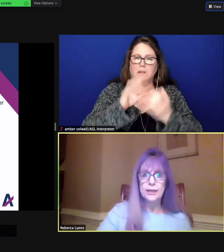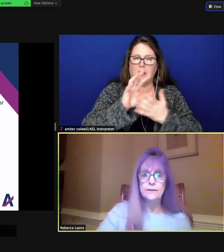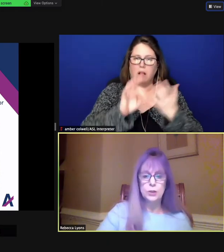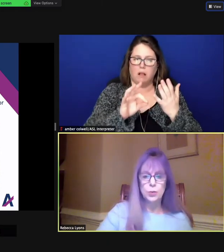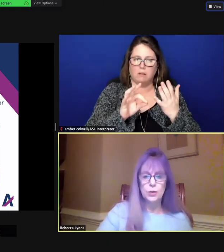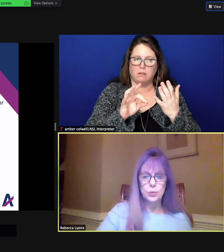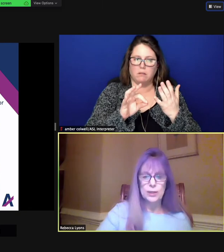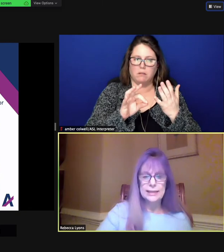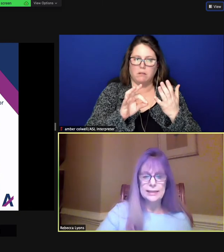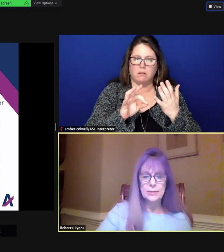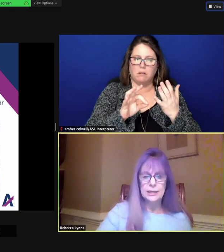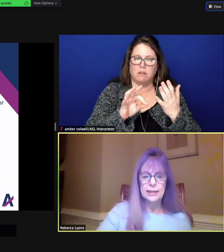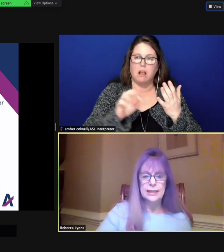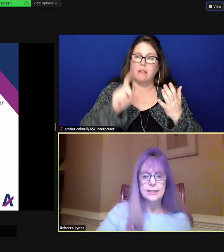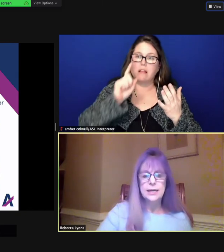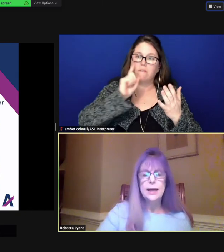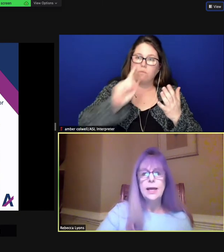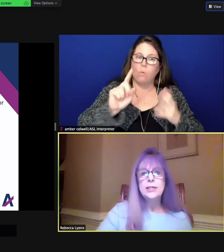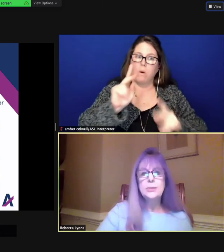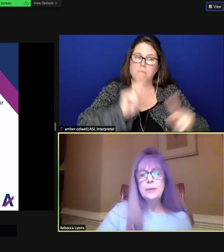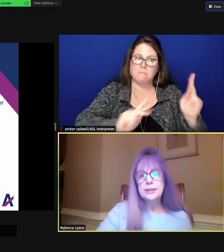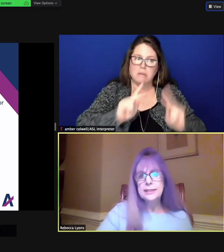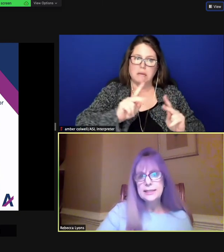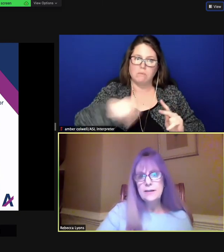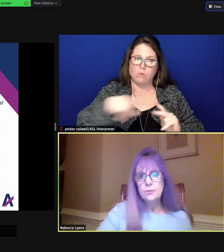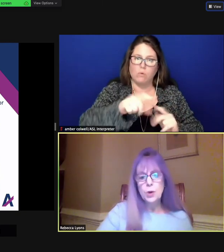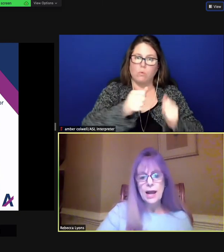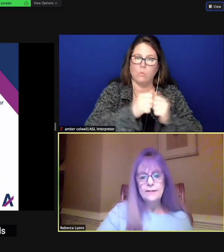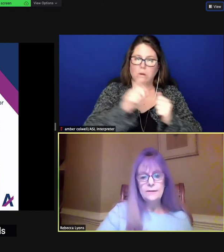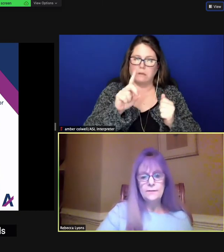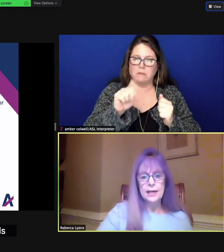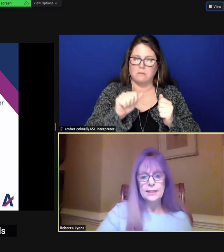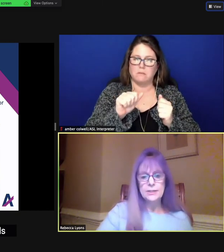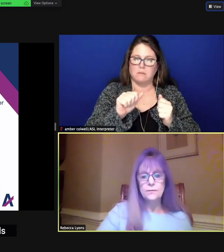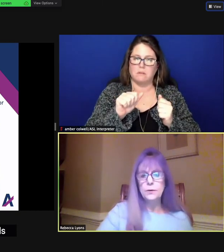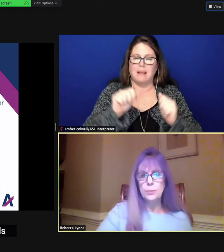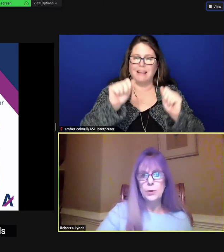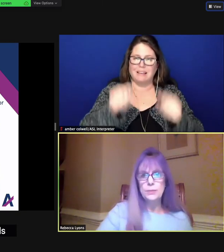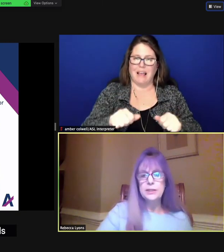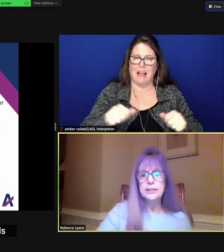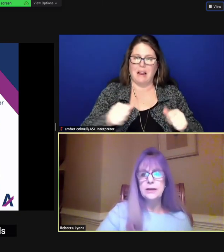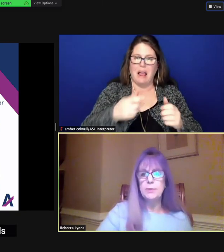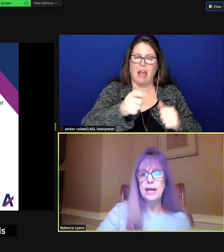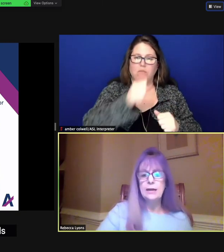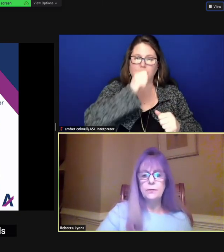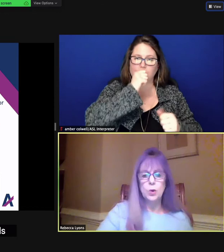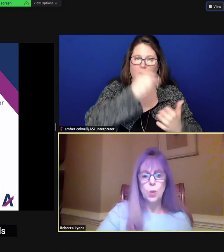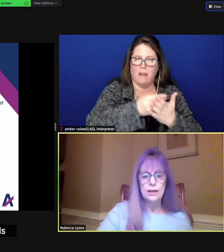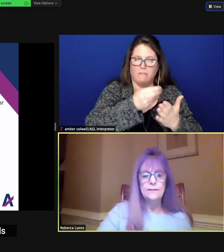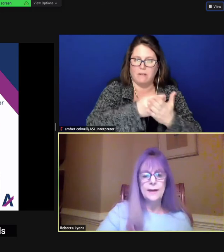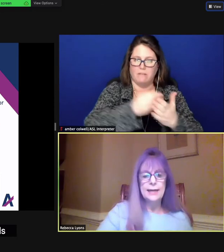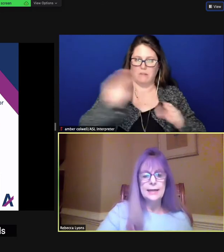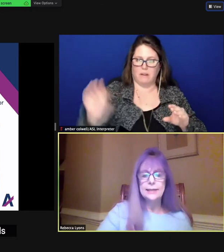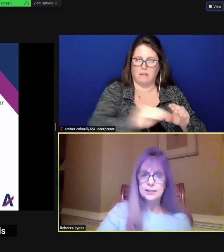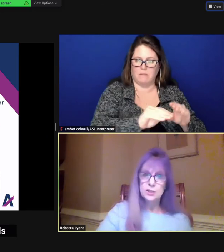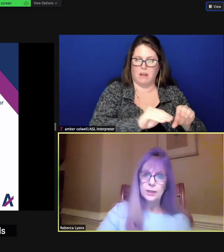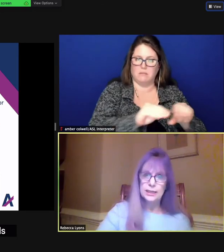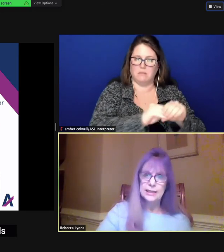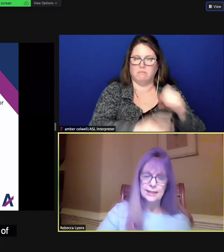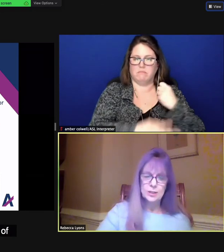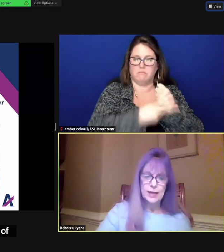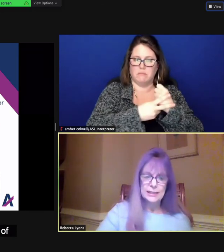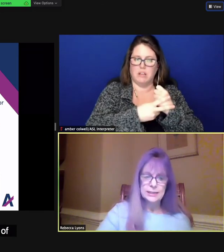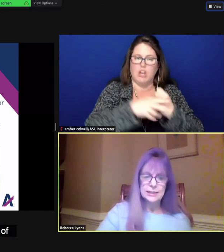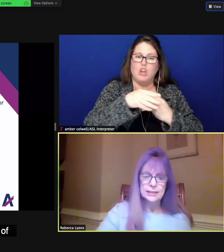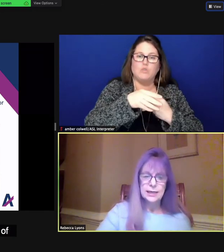eligible individuals with disabilities to be able to save private funds for the purpose of paying for qualified